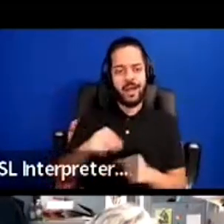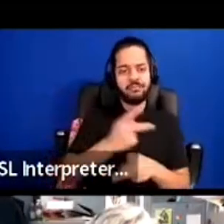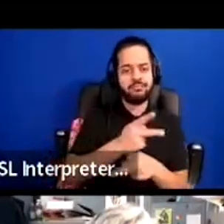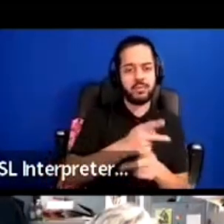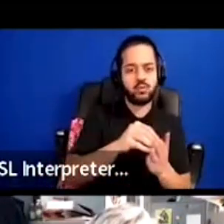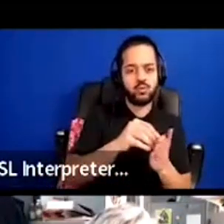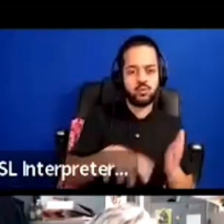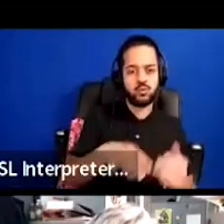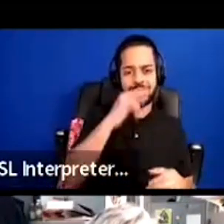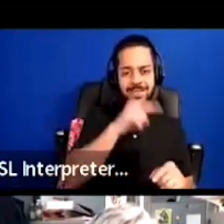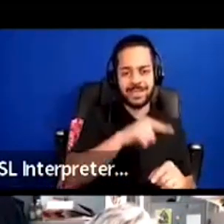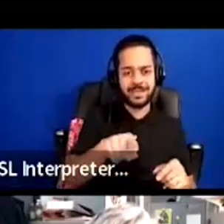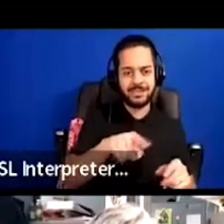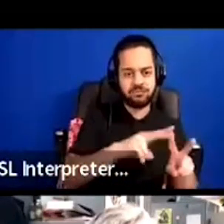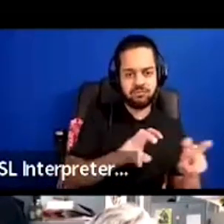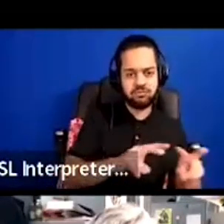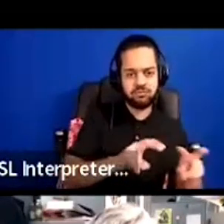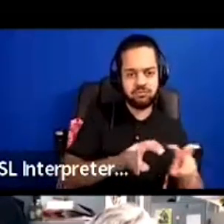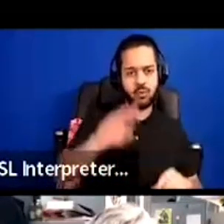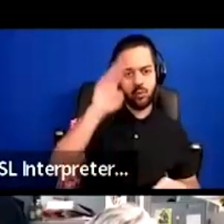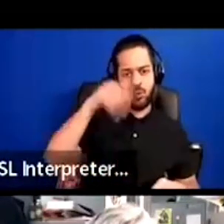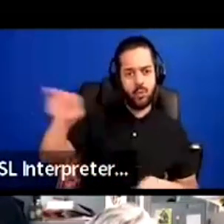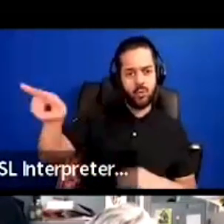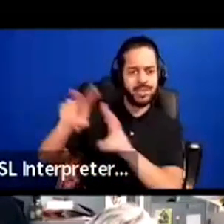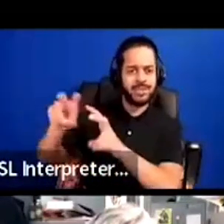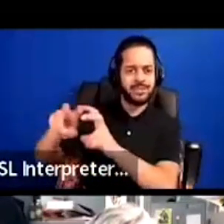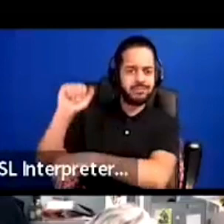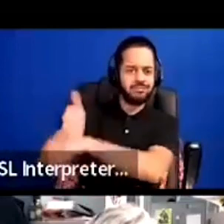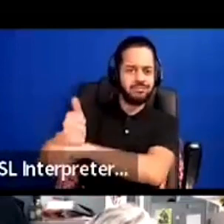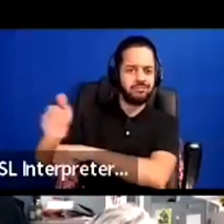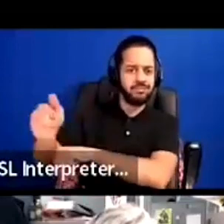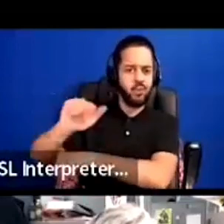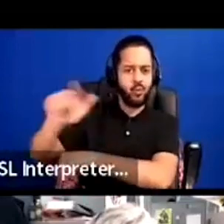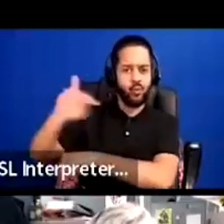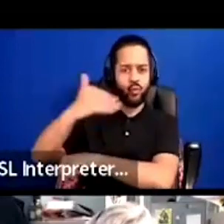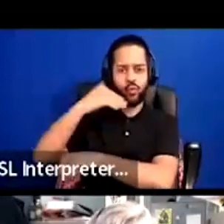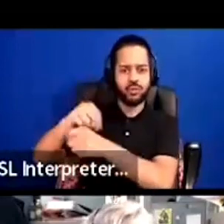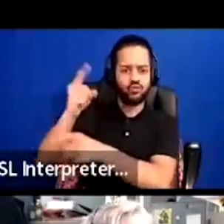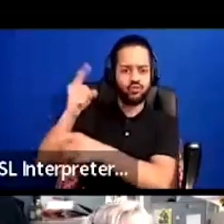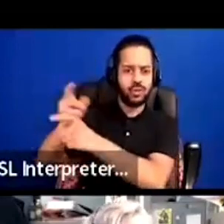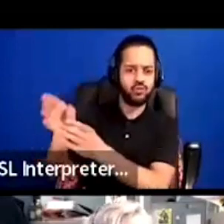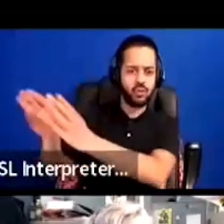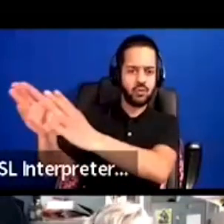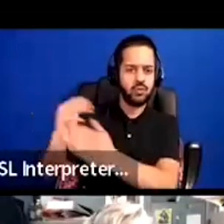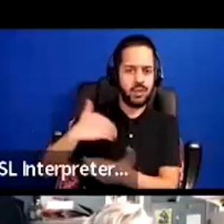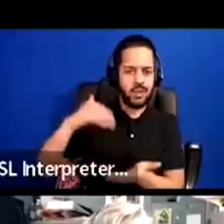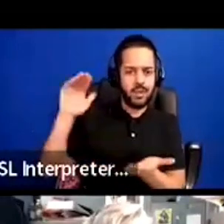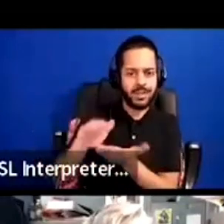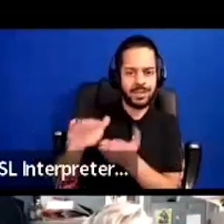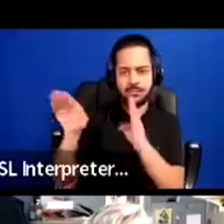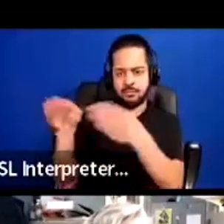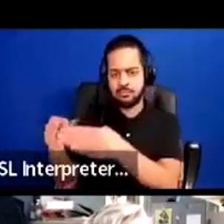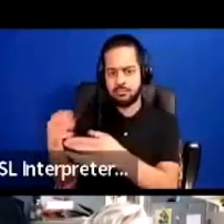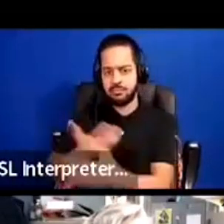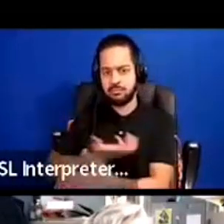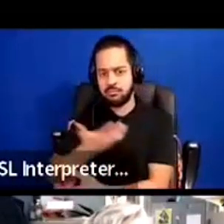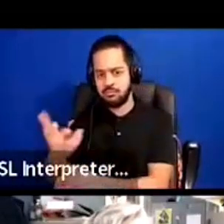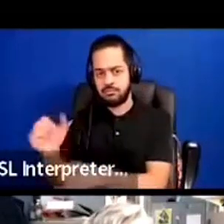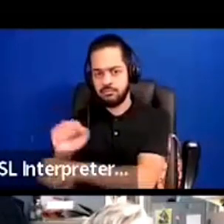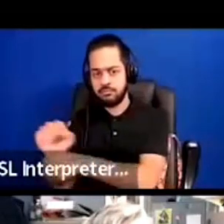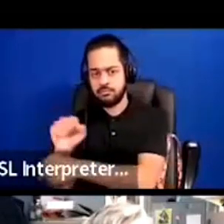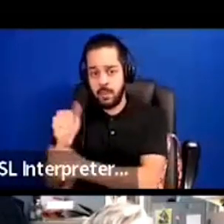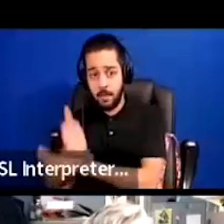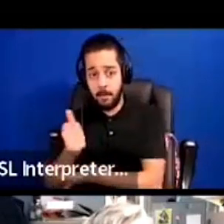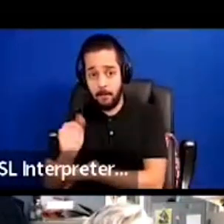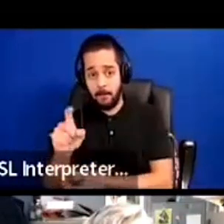kids, knowing that we're using a good assessment piece that's leading us in the direction that we need to go. Does that Super help? helpful. Yeah, totally. I